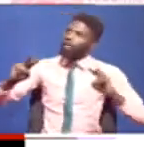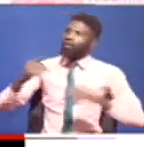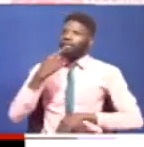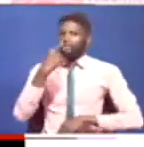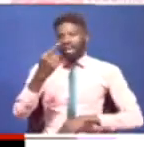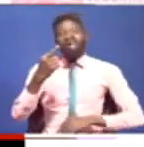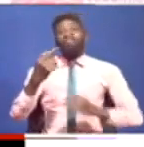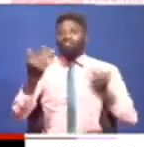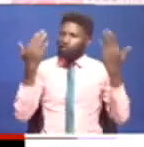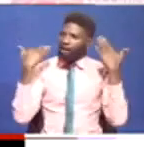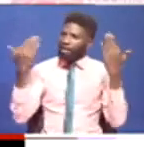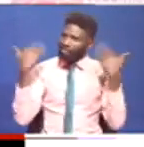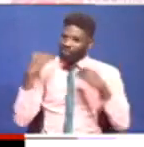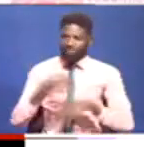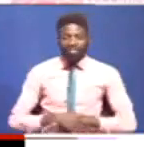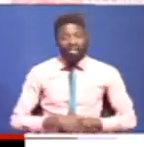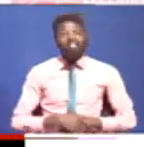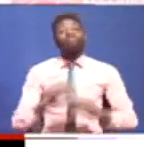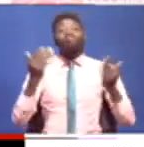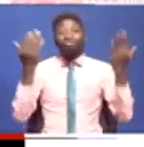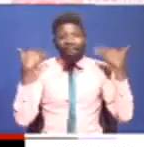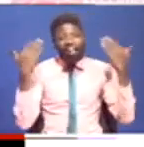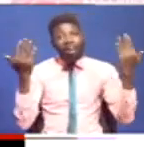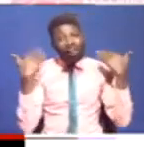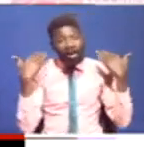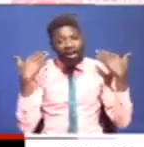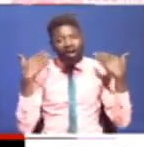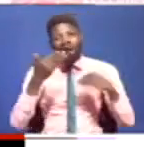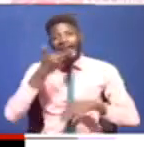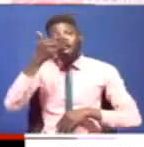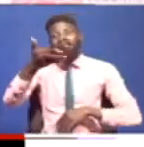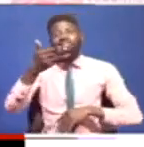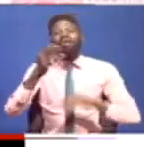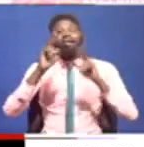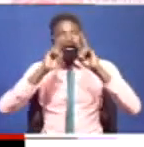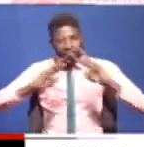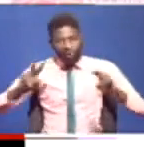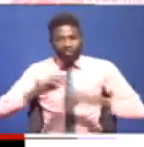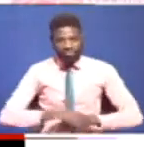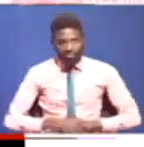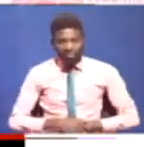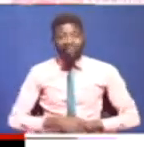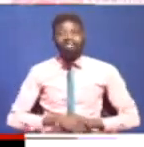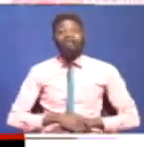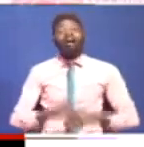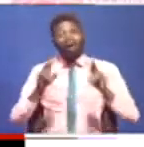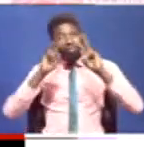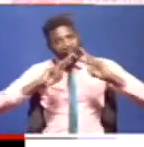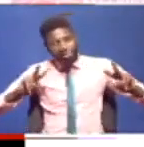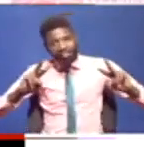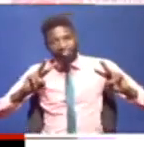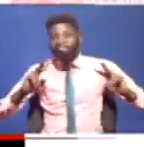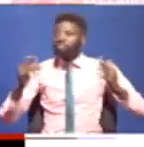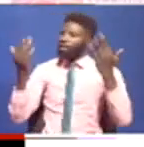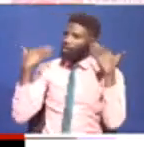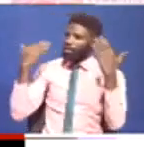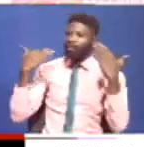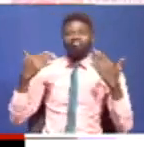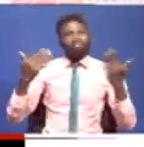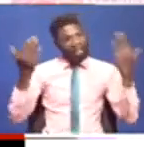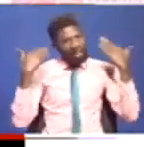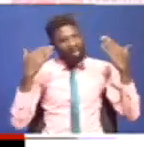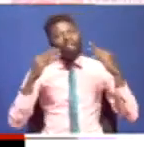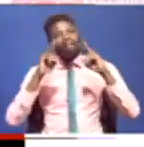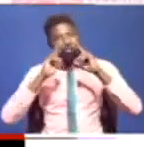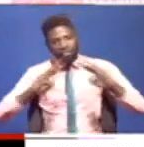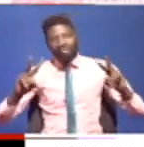Milele. When I say Milele, you say Amani. Okay? Amani. Milele. Milele.